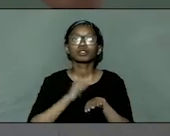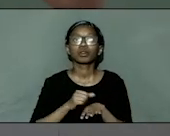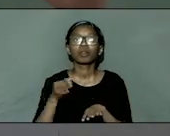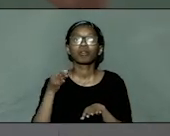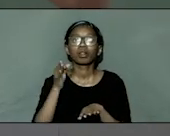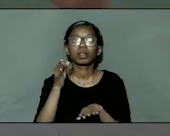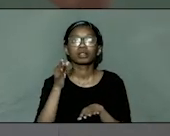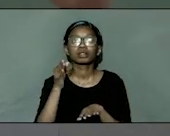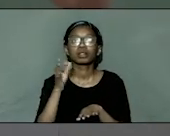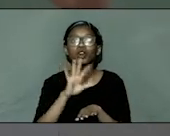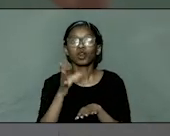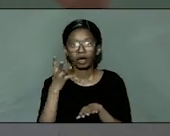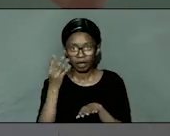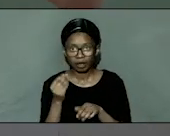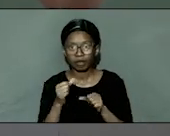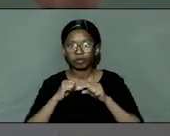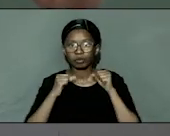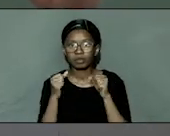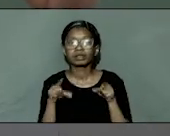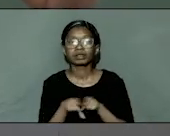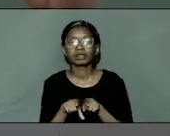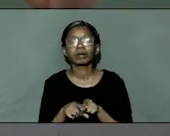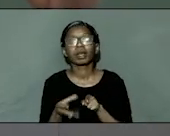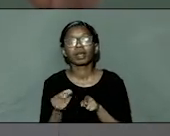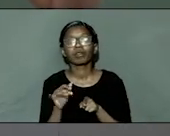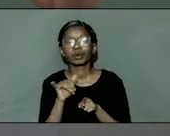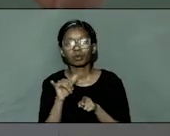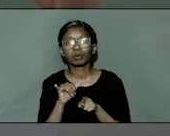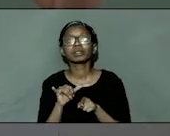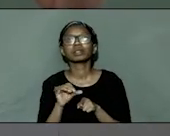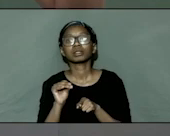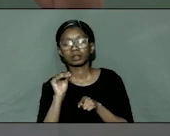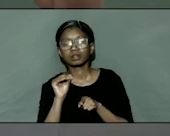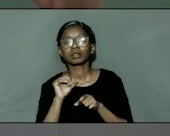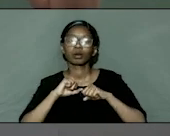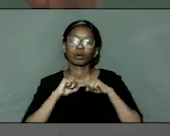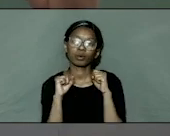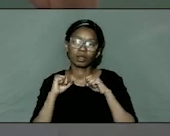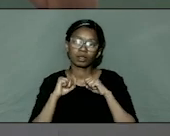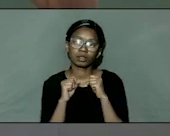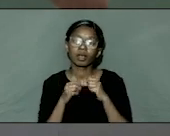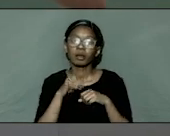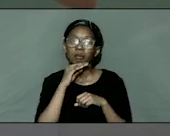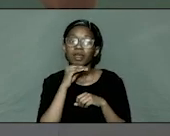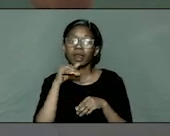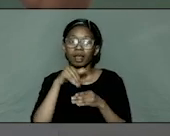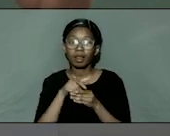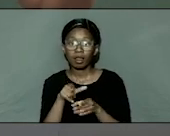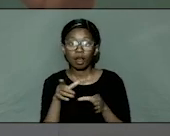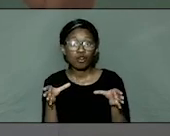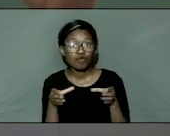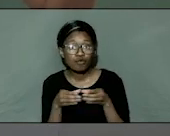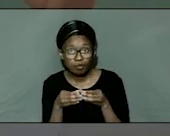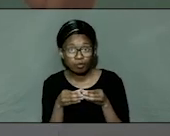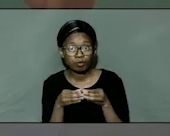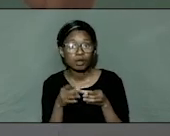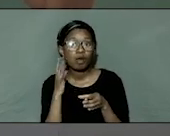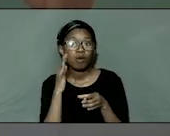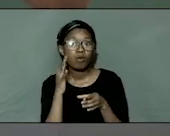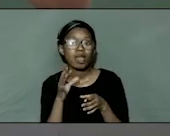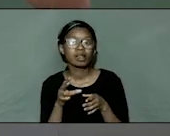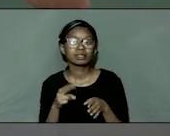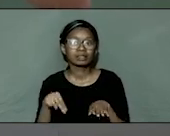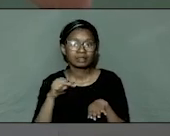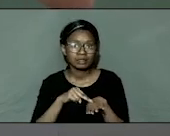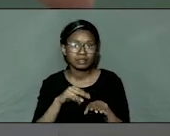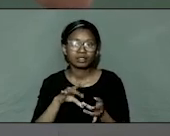with wings. So within that population, when natural selection occurs, there will still be